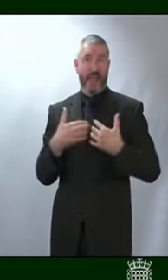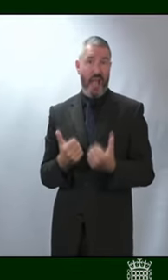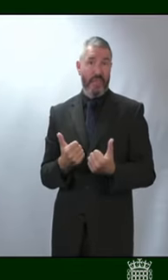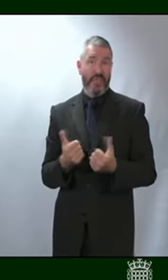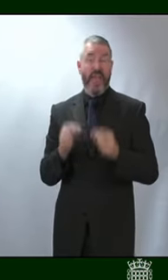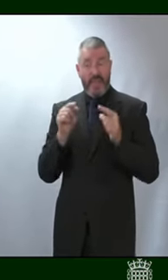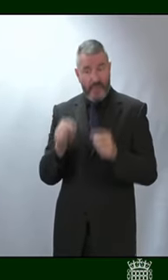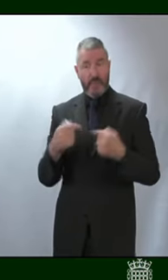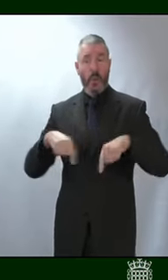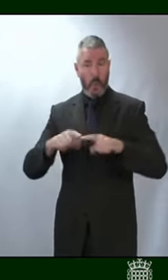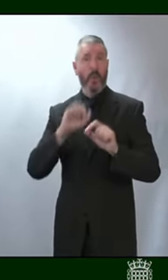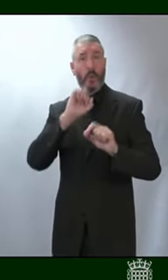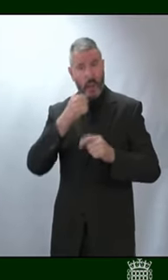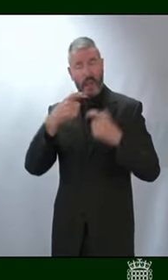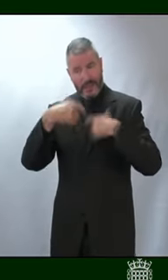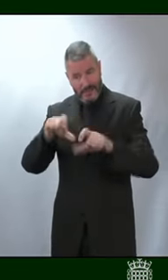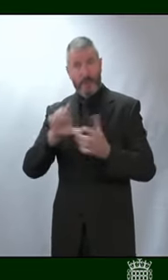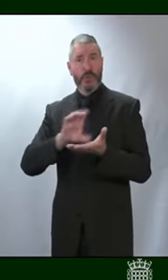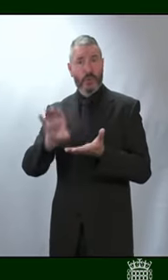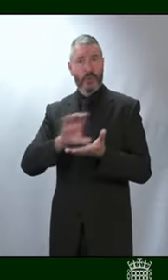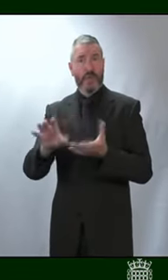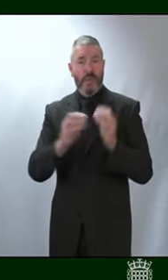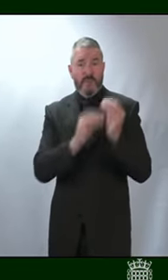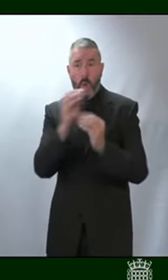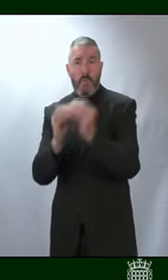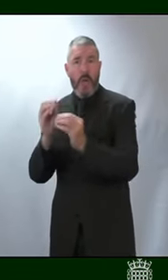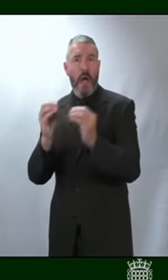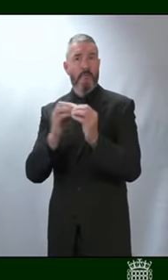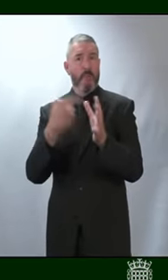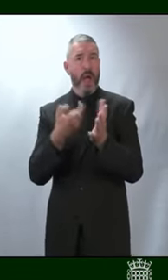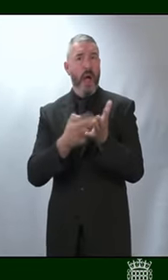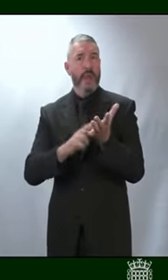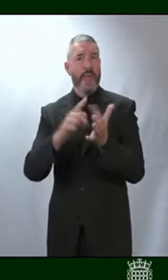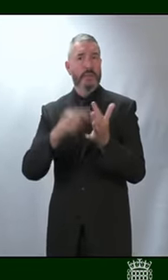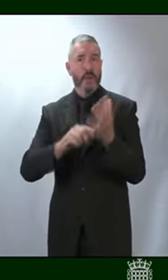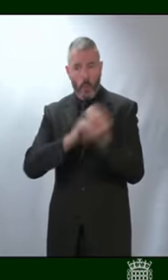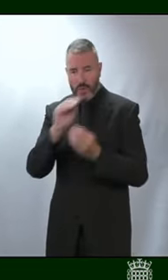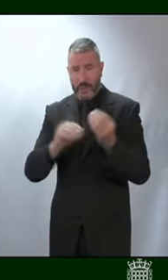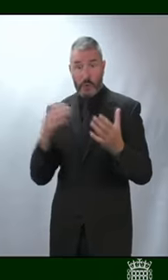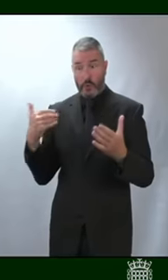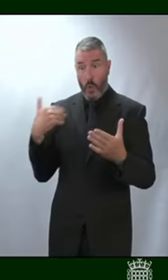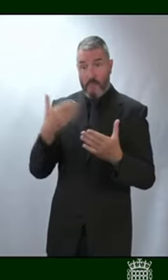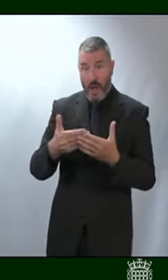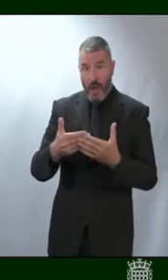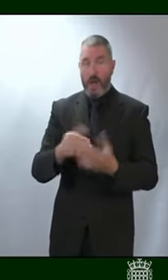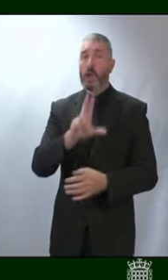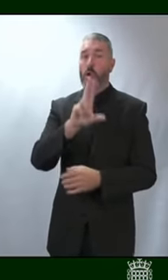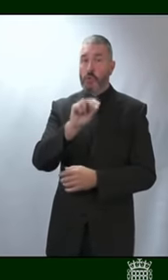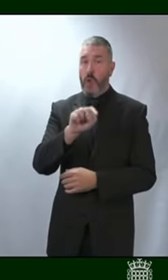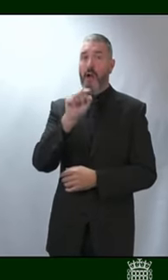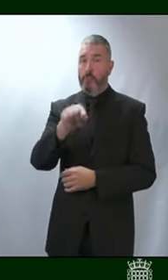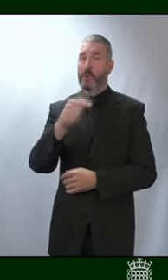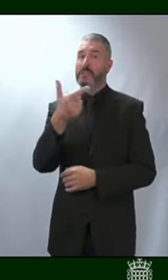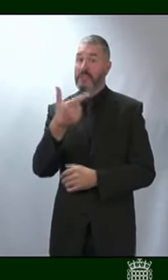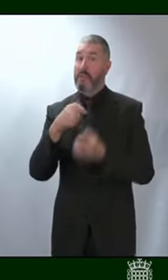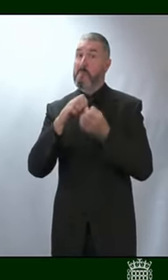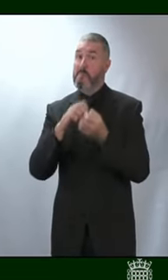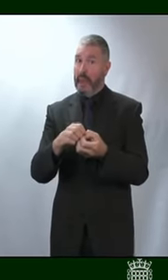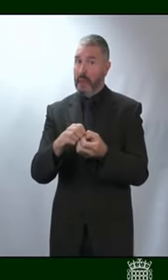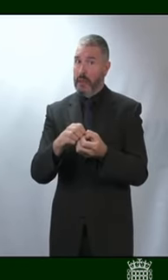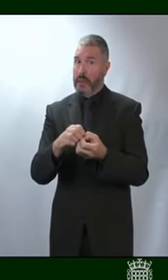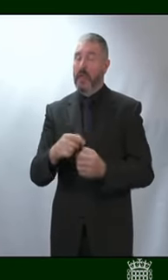is what we will do. And the overall Barnett consequentials, as I've said so far, are £12.7 billion. And